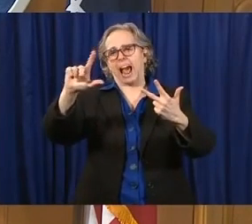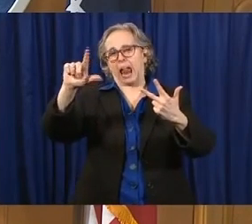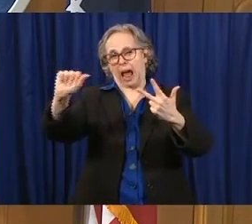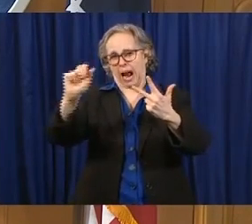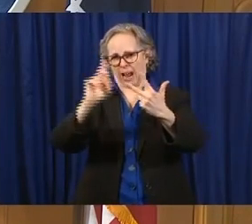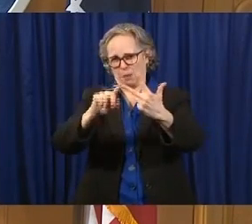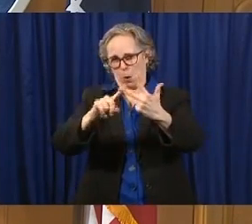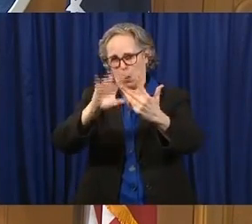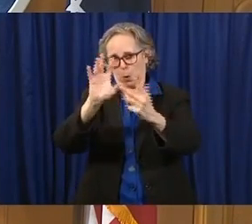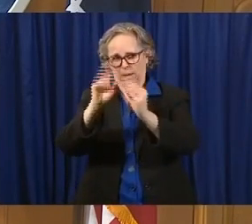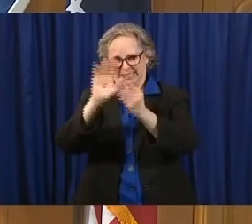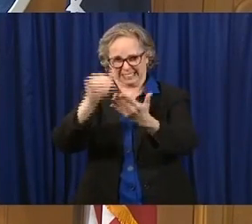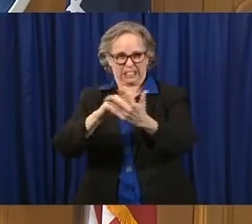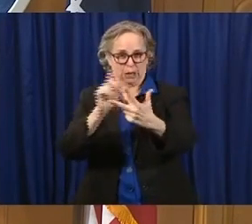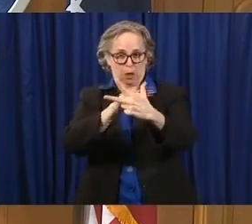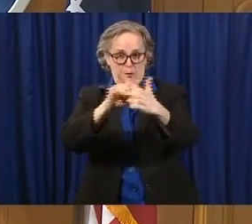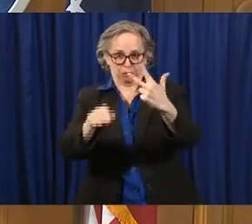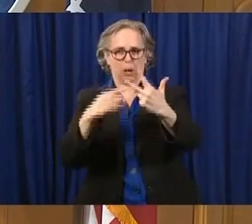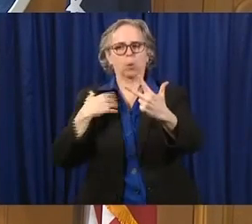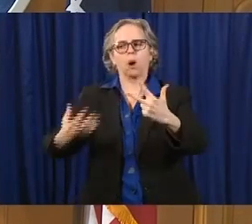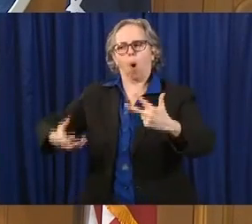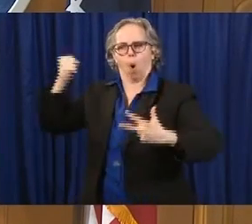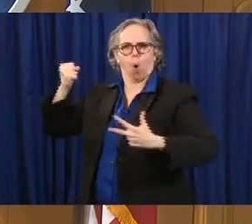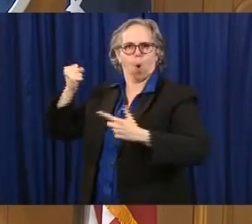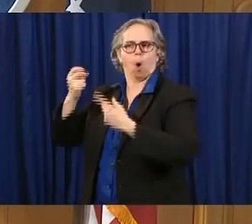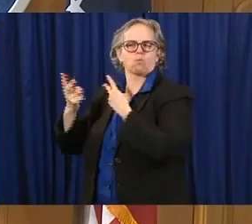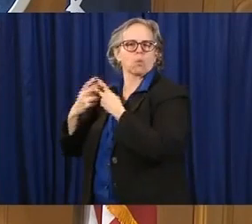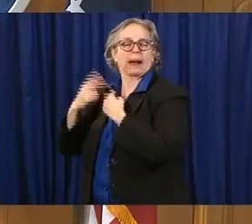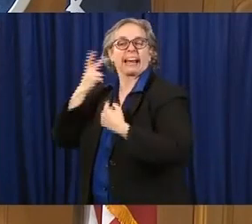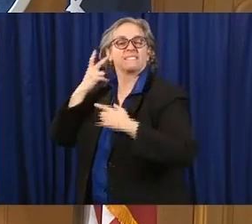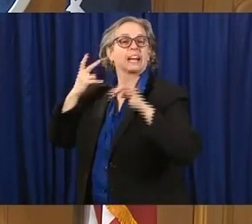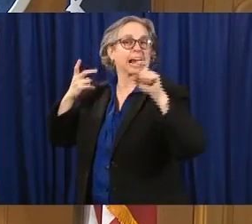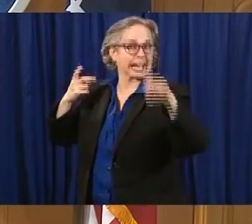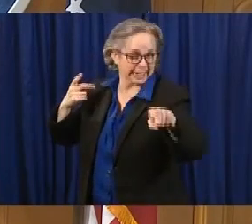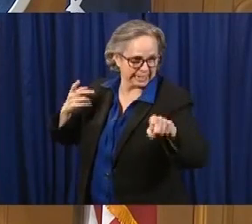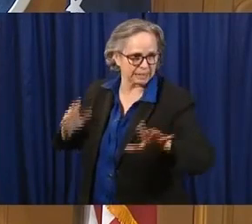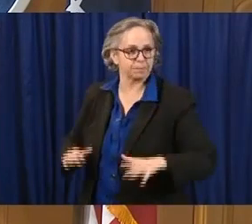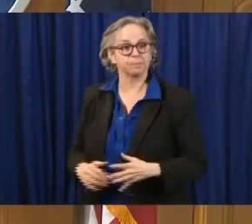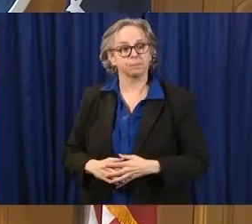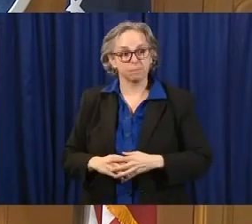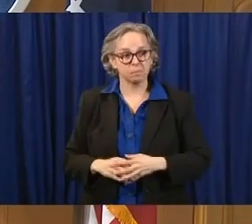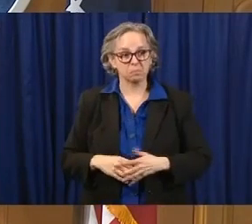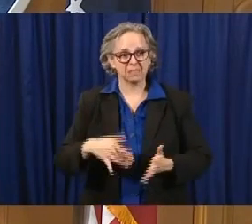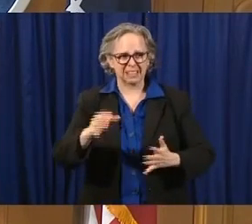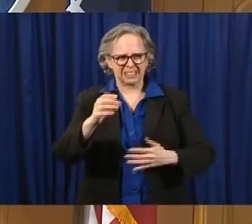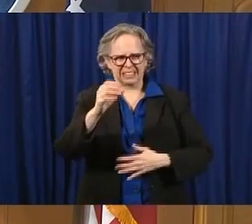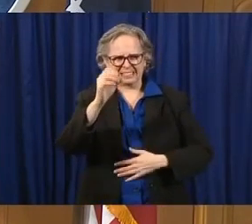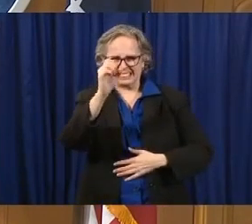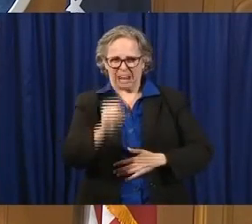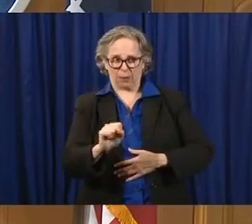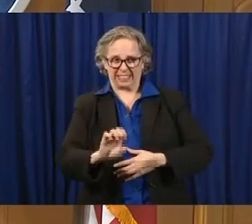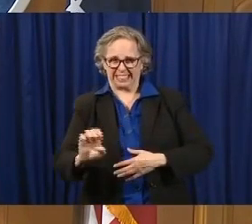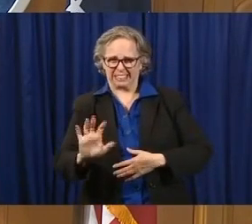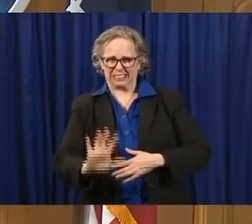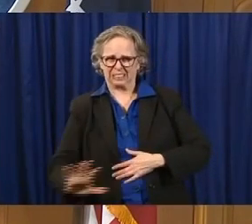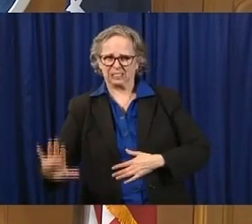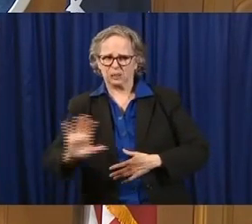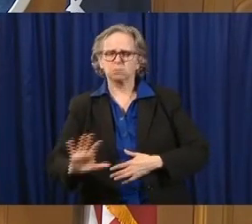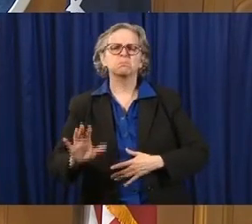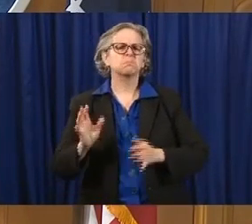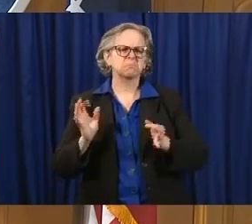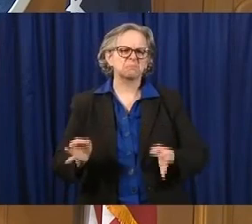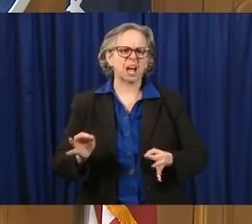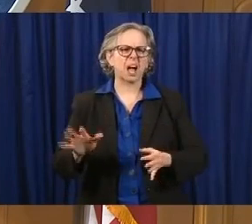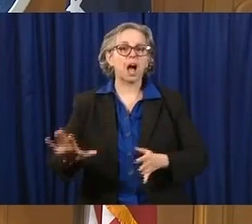regions in southern Ohio and southeast Ohio have determined the existing hospital facilities in their areas will, with additional